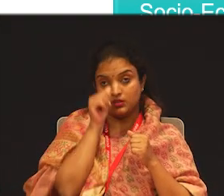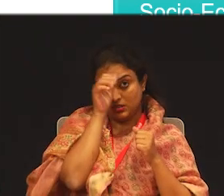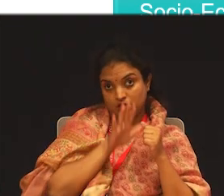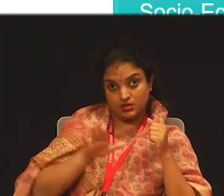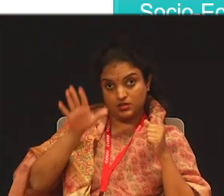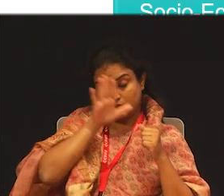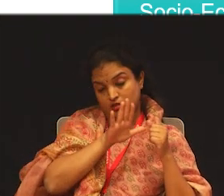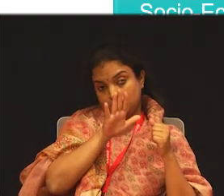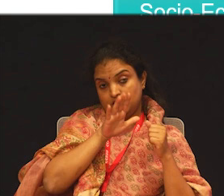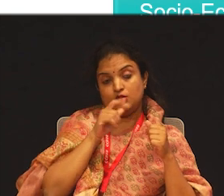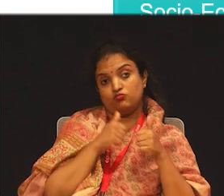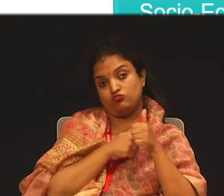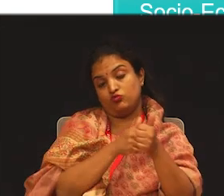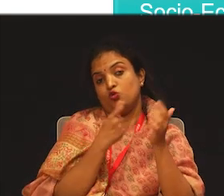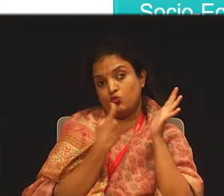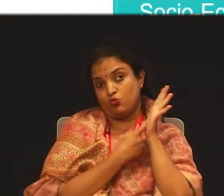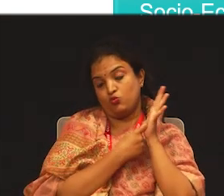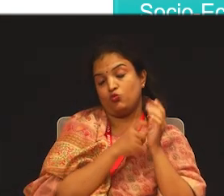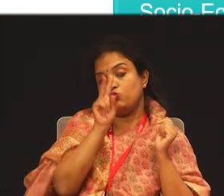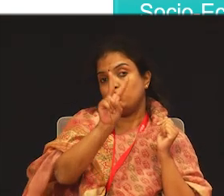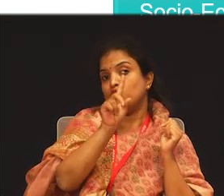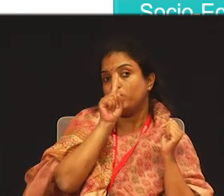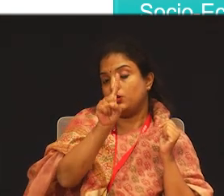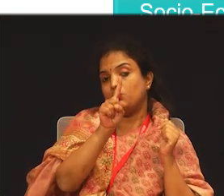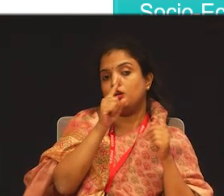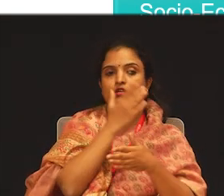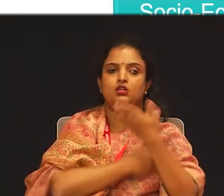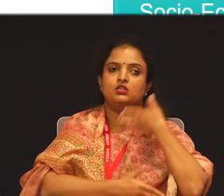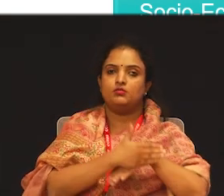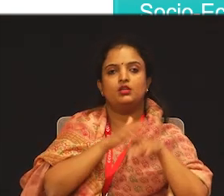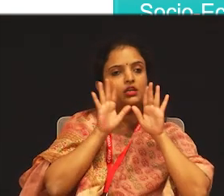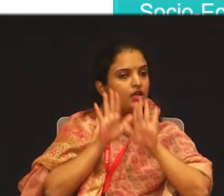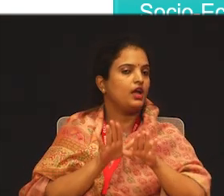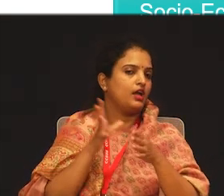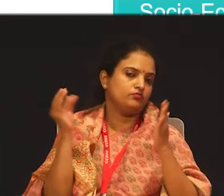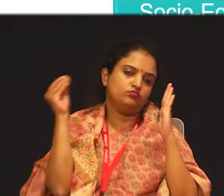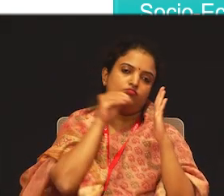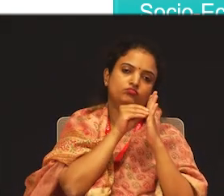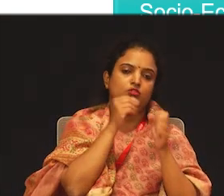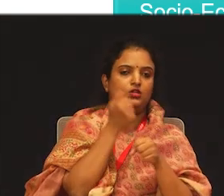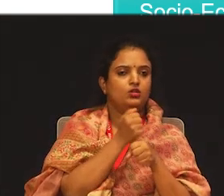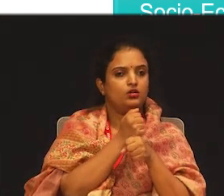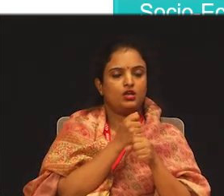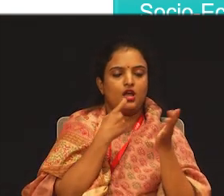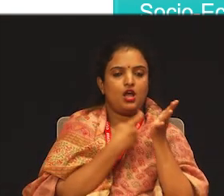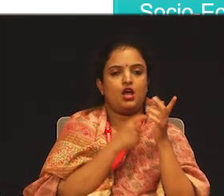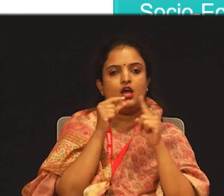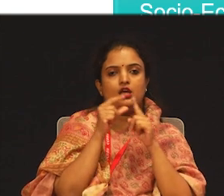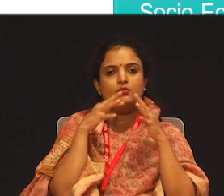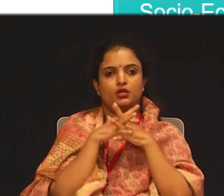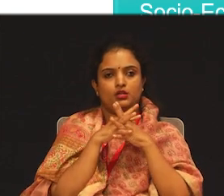legally recognizes 21 disability conditions. under RPWD